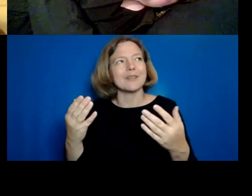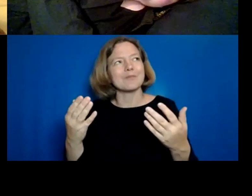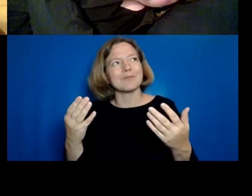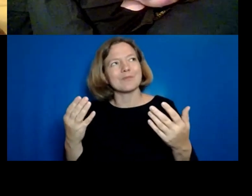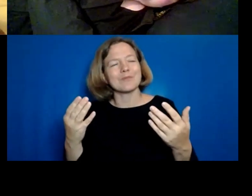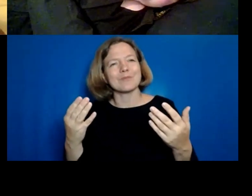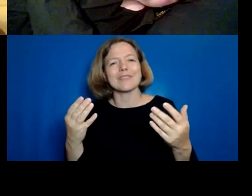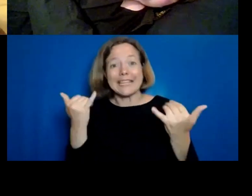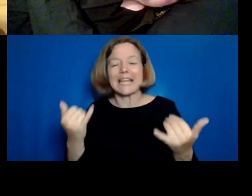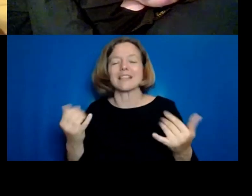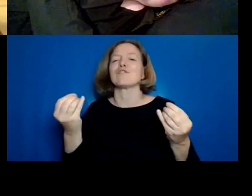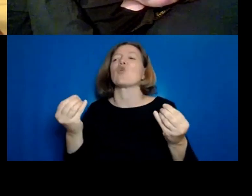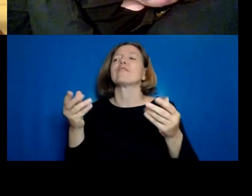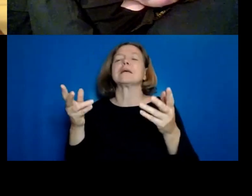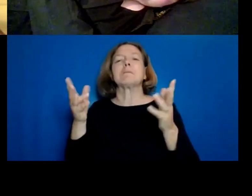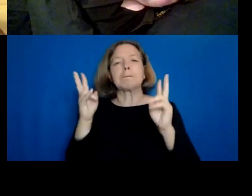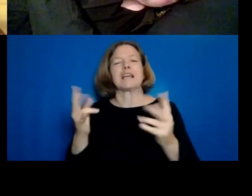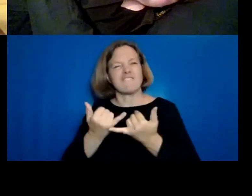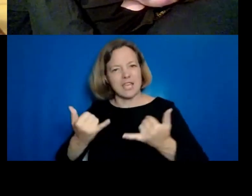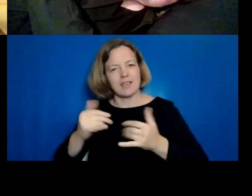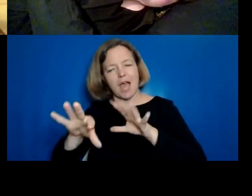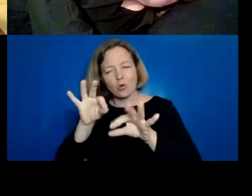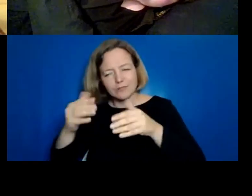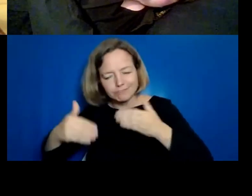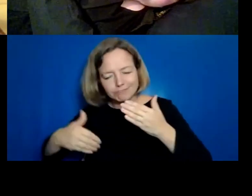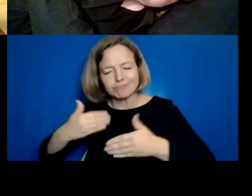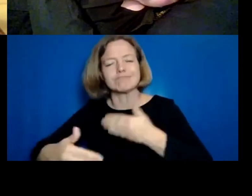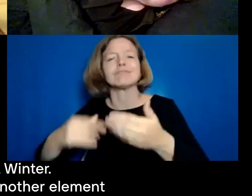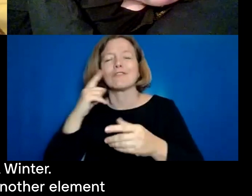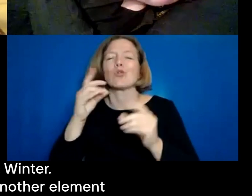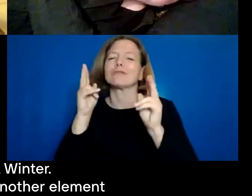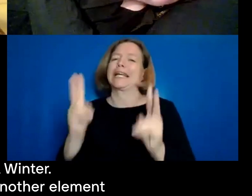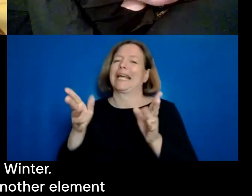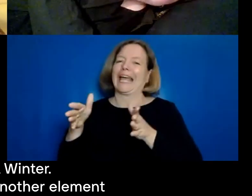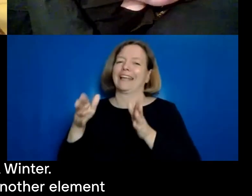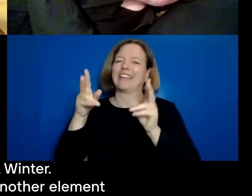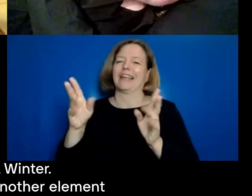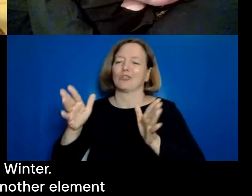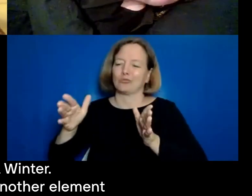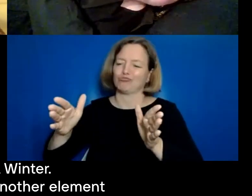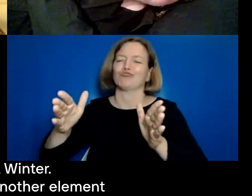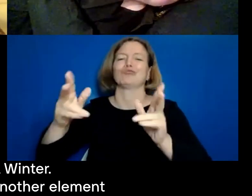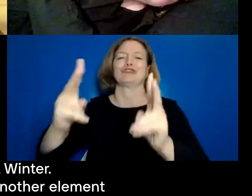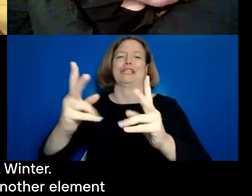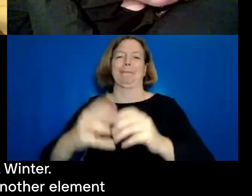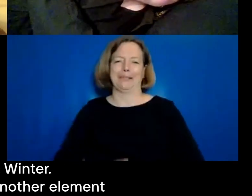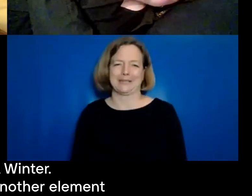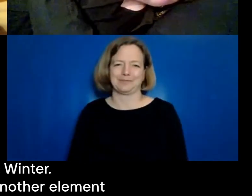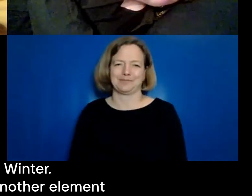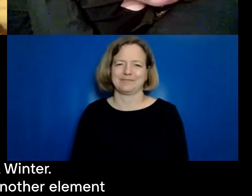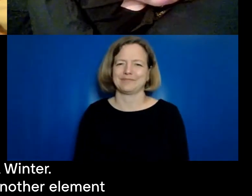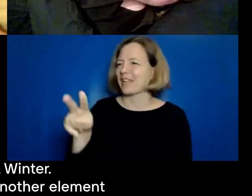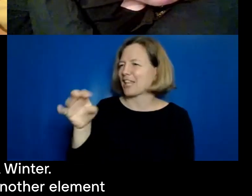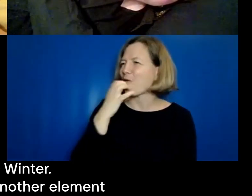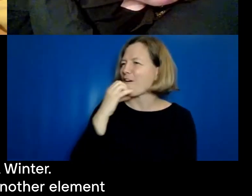the right direction. Noah, do you want to speak to that at all? Yes, maybe another element that